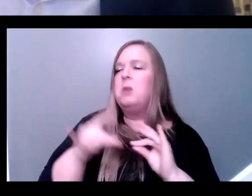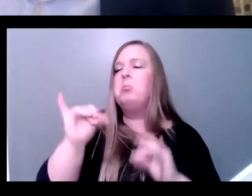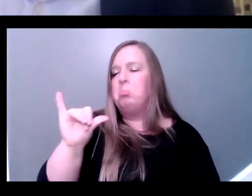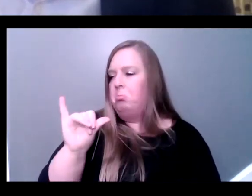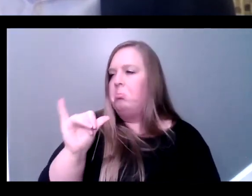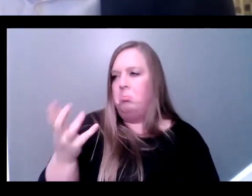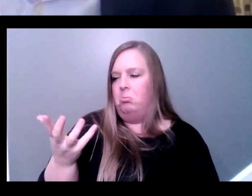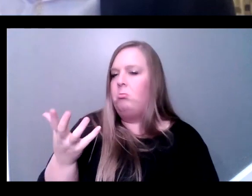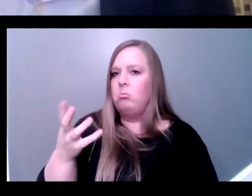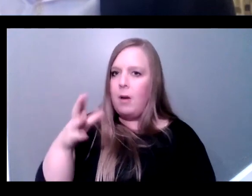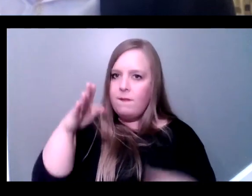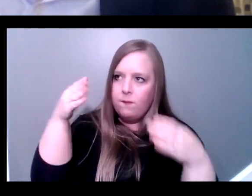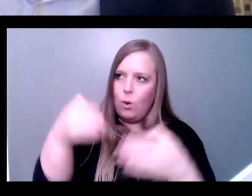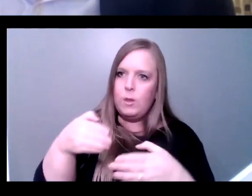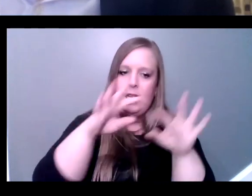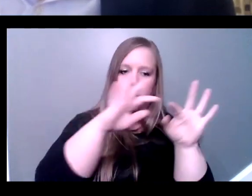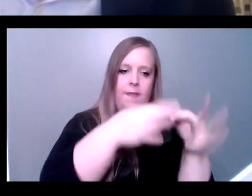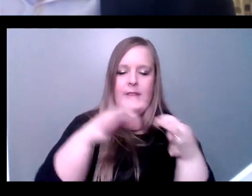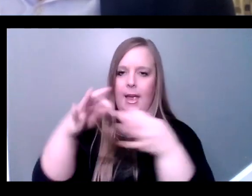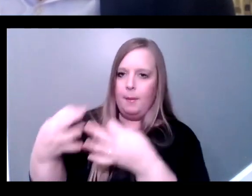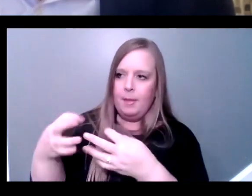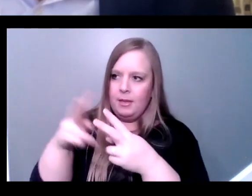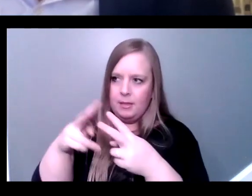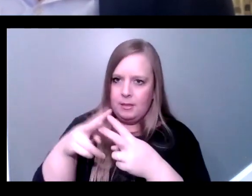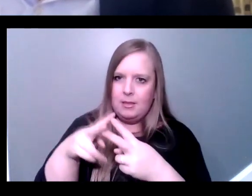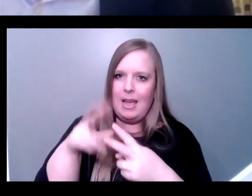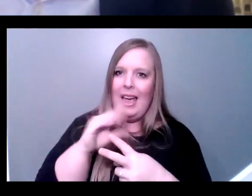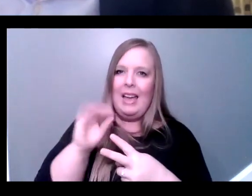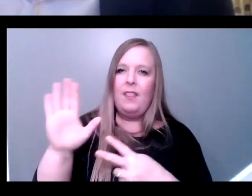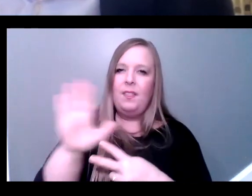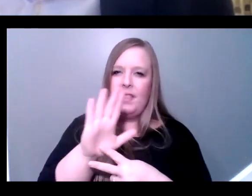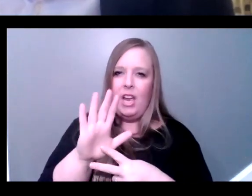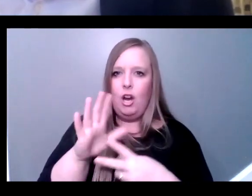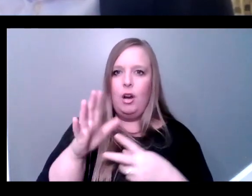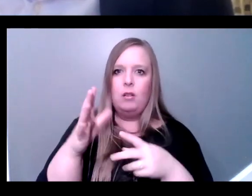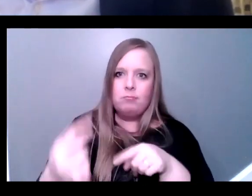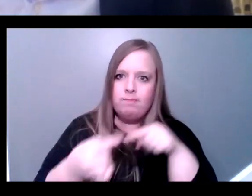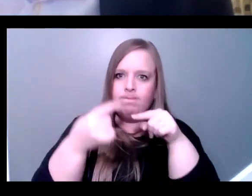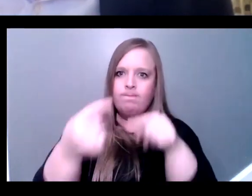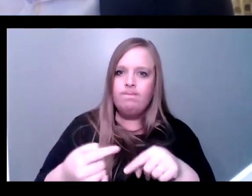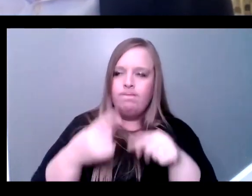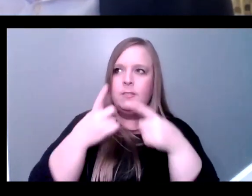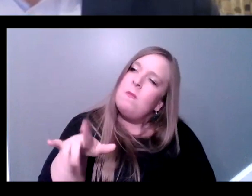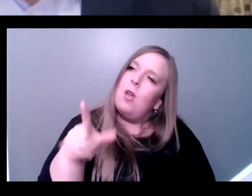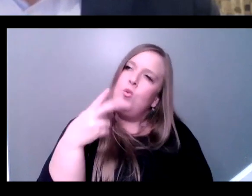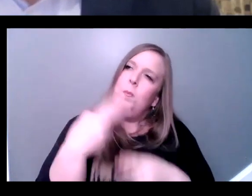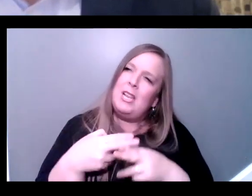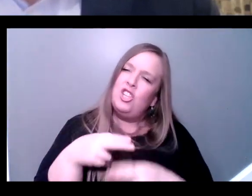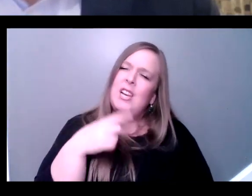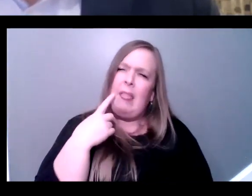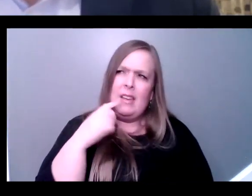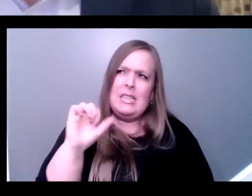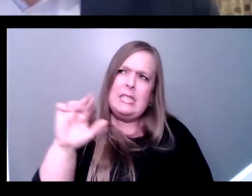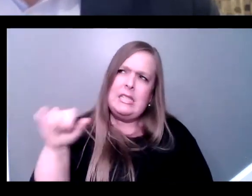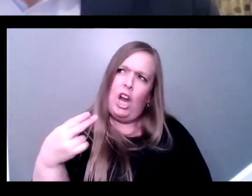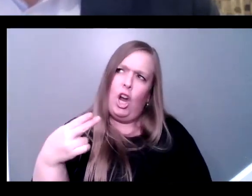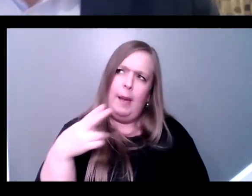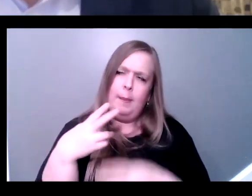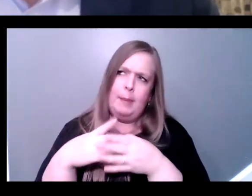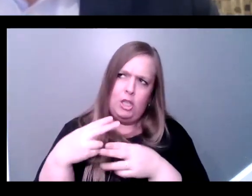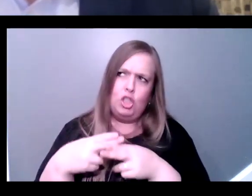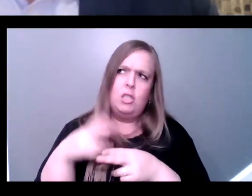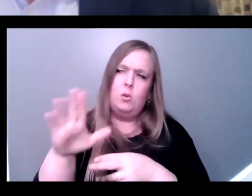half especially, is oftentimes quite horrific. But the characters really pulled me in,